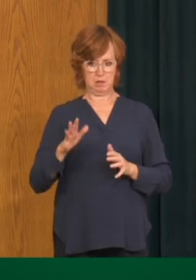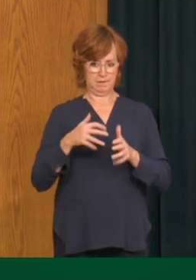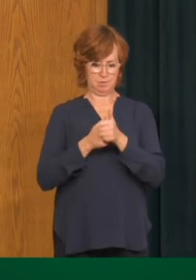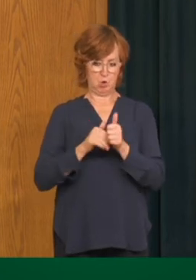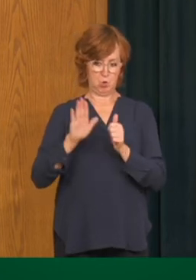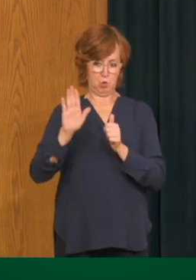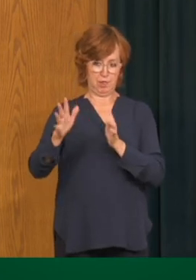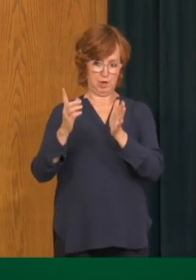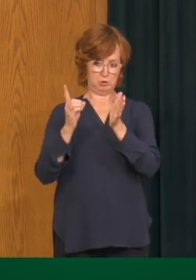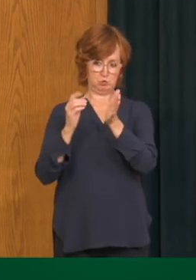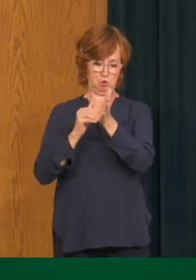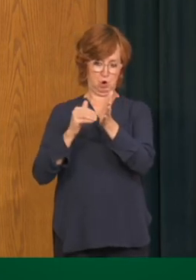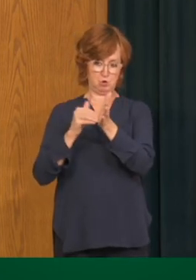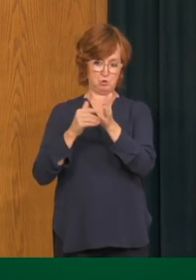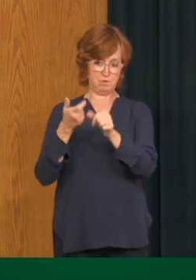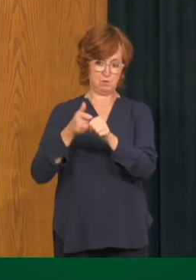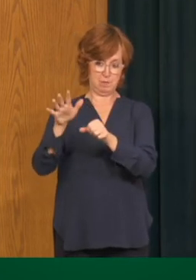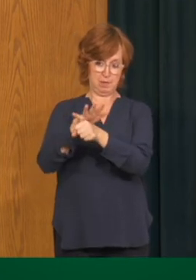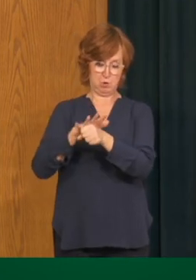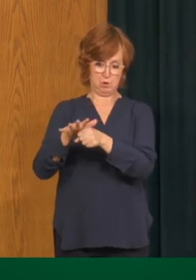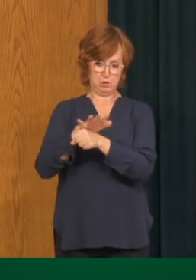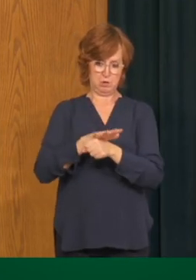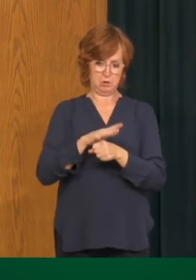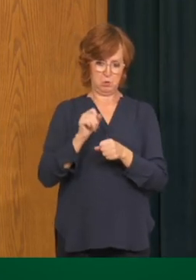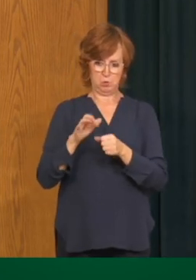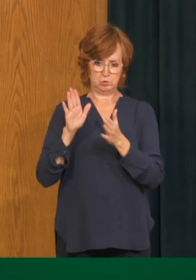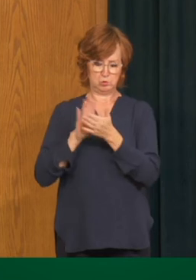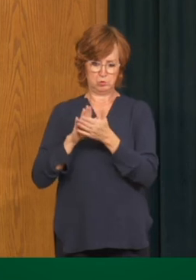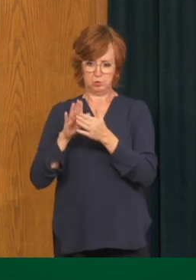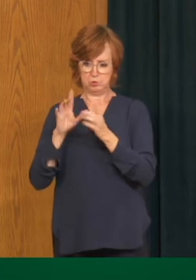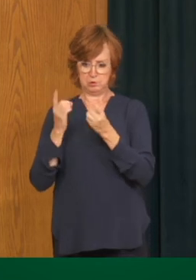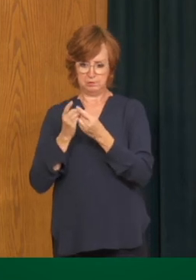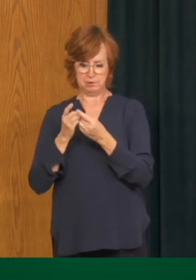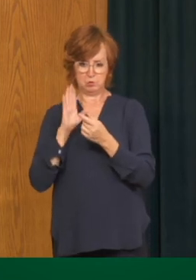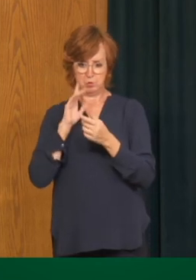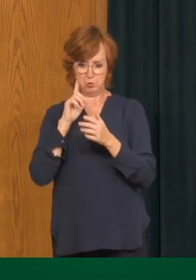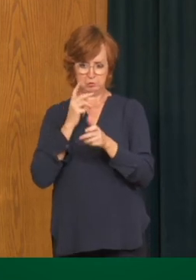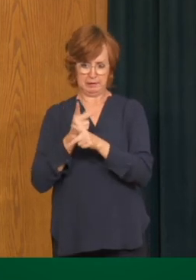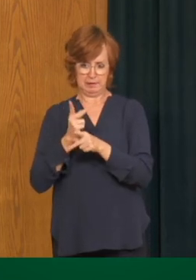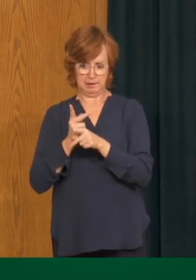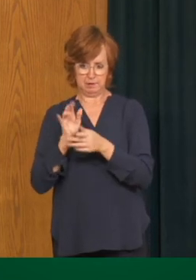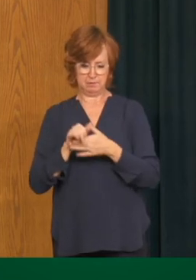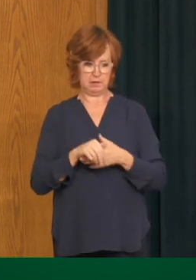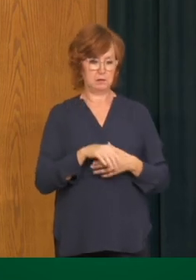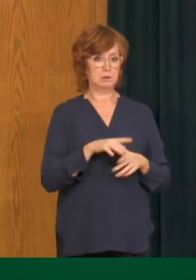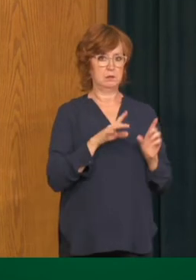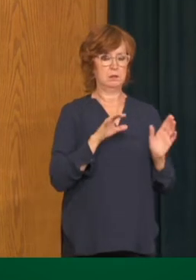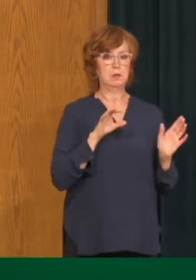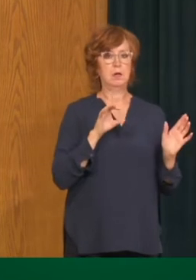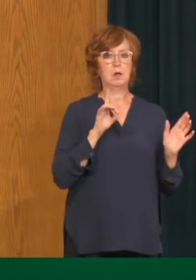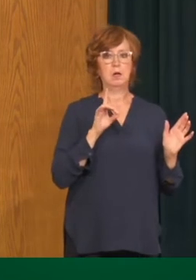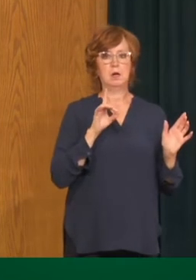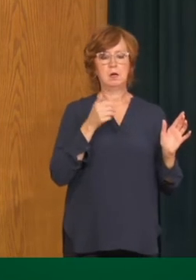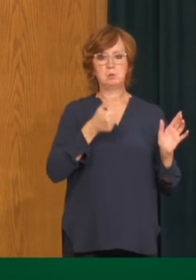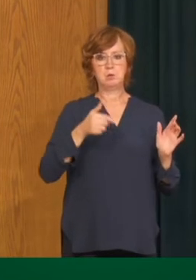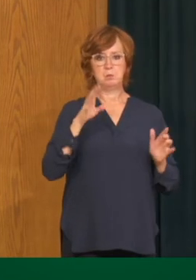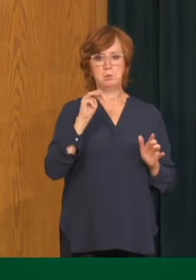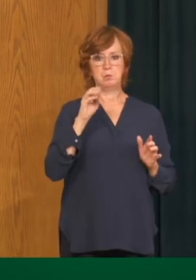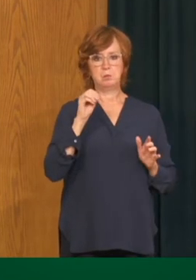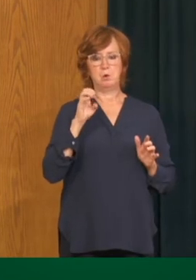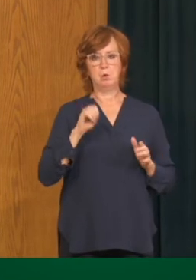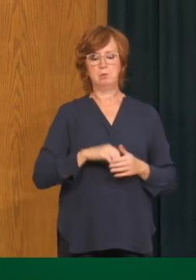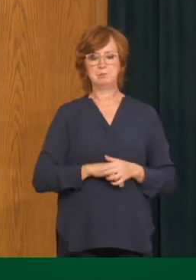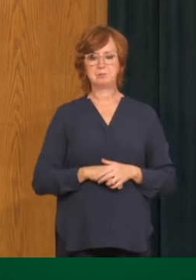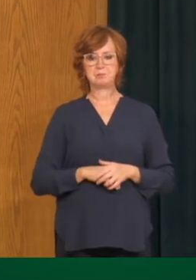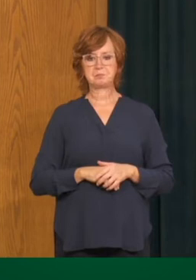or is it the school divisions that have the final say? I would say there is, to some degree, a ceiling